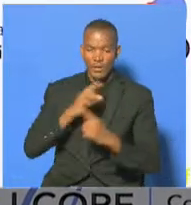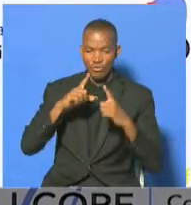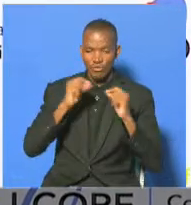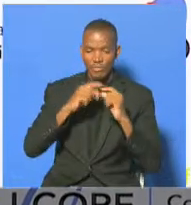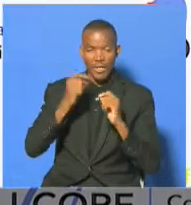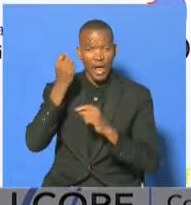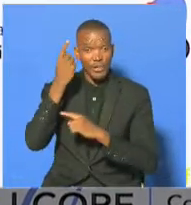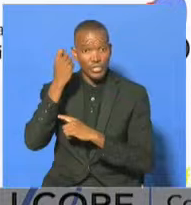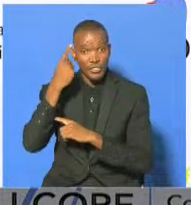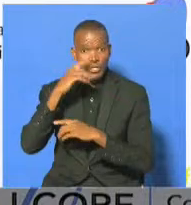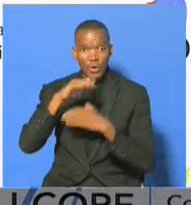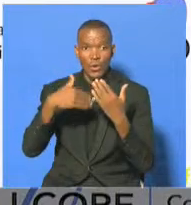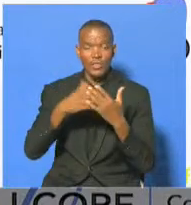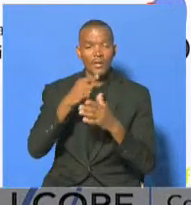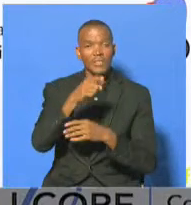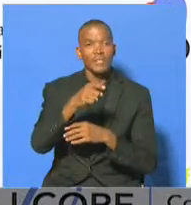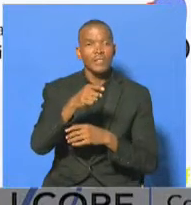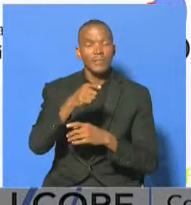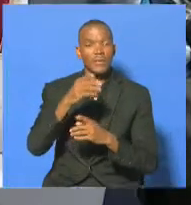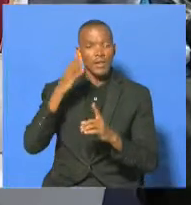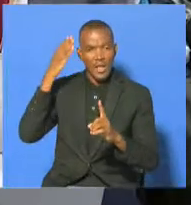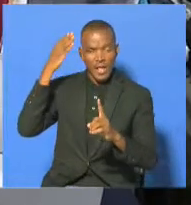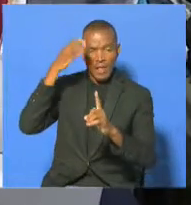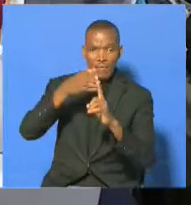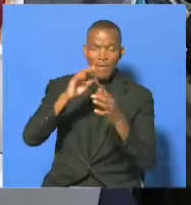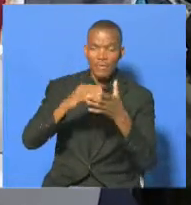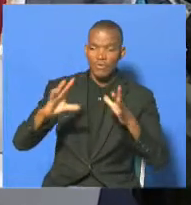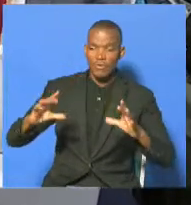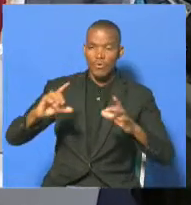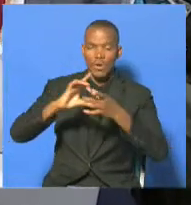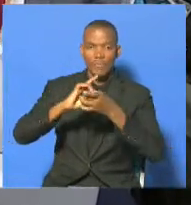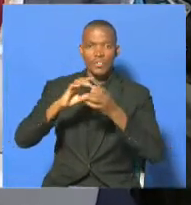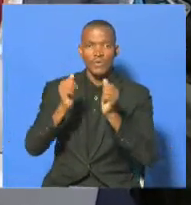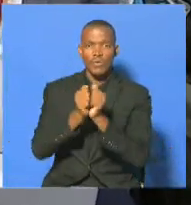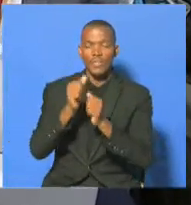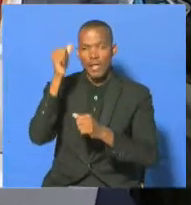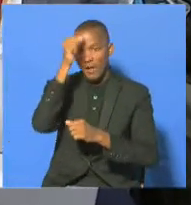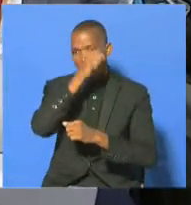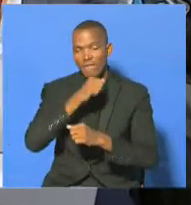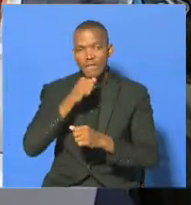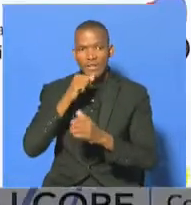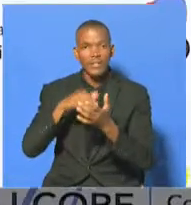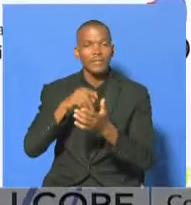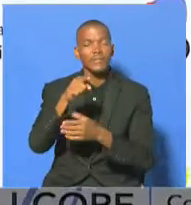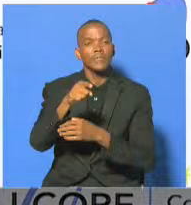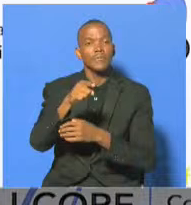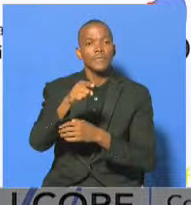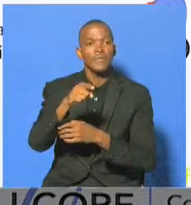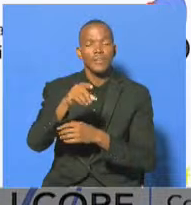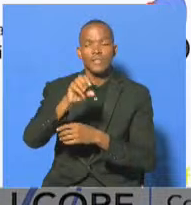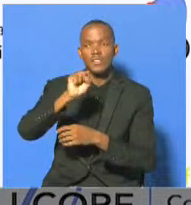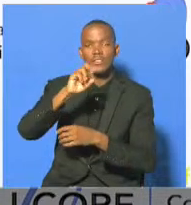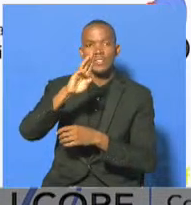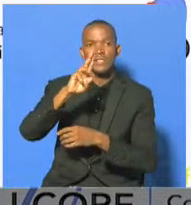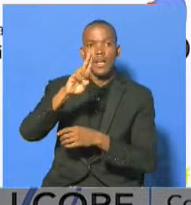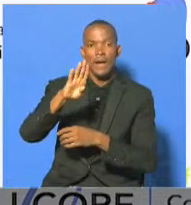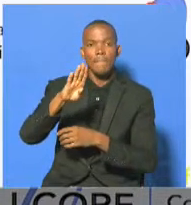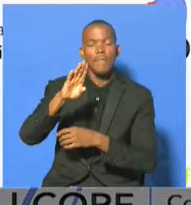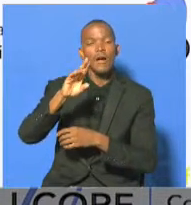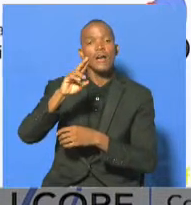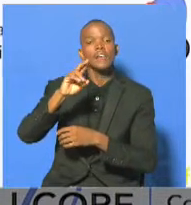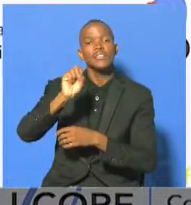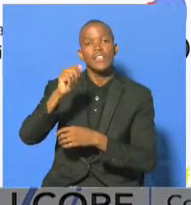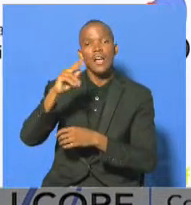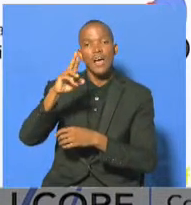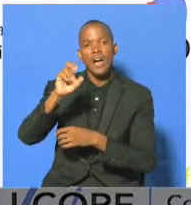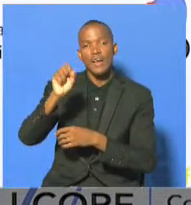started Asia Core, aiming at the fostering collaboration between African sub-Saharan countries